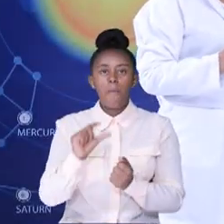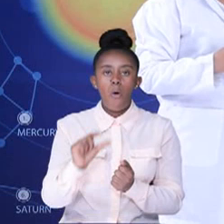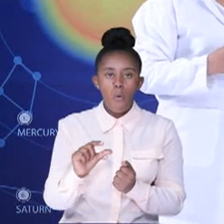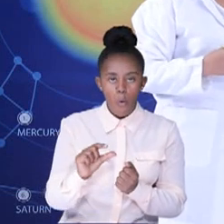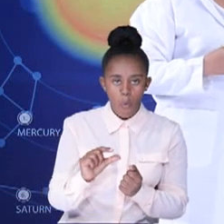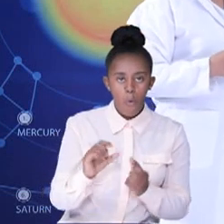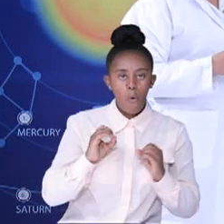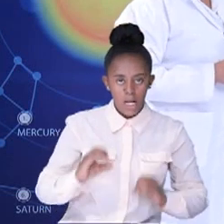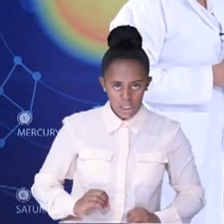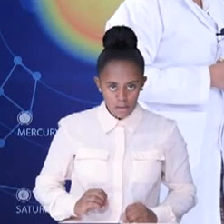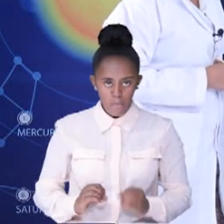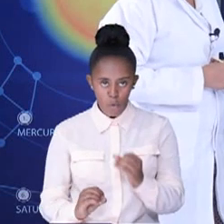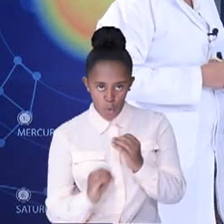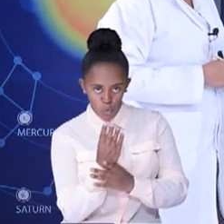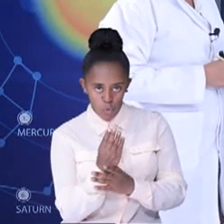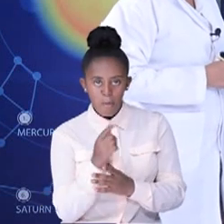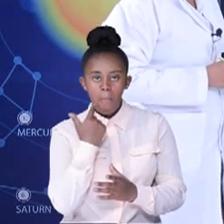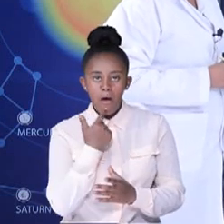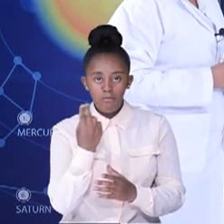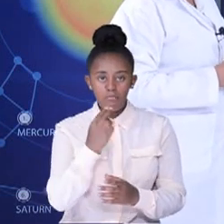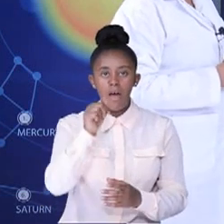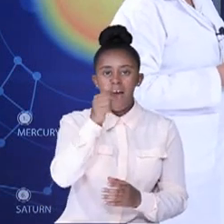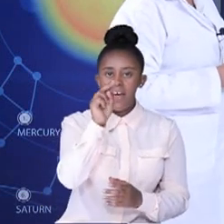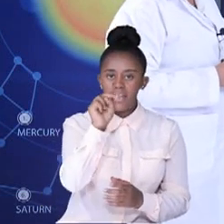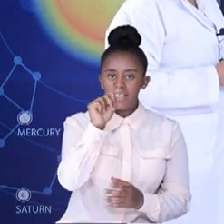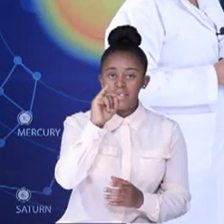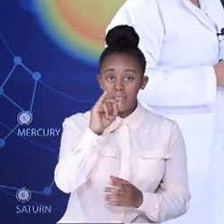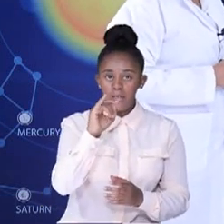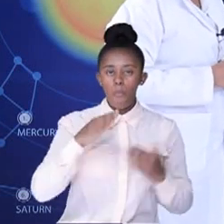microorganism by producing antibodies.